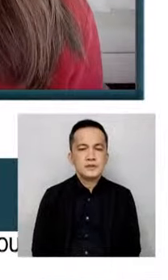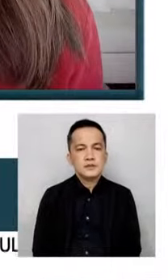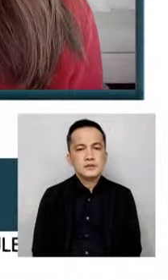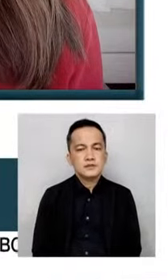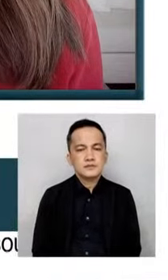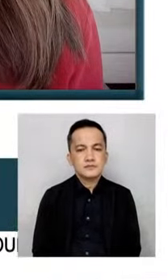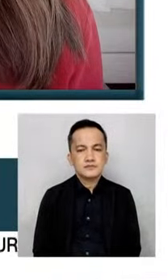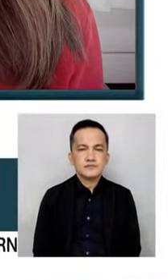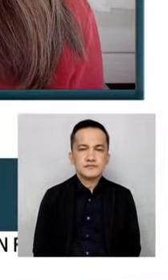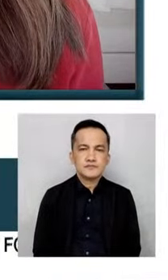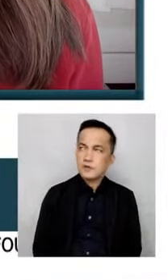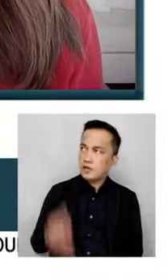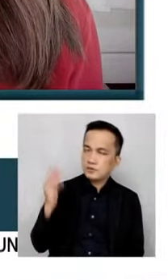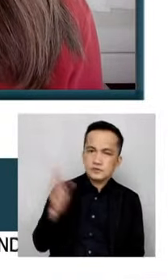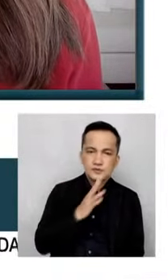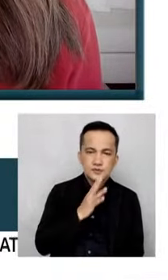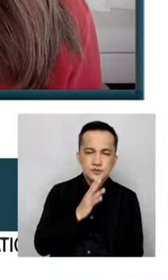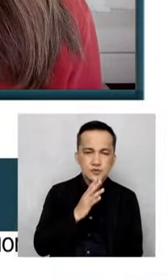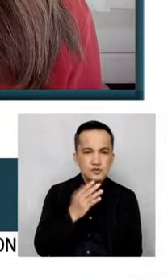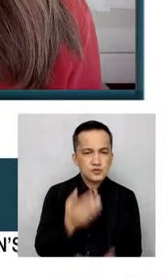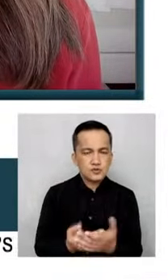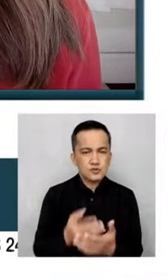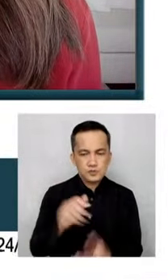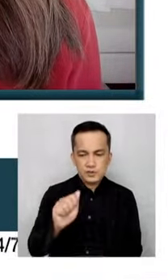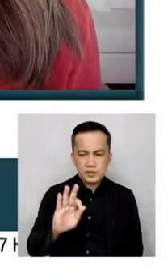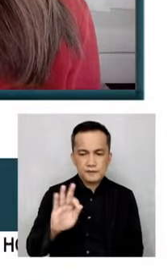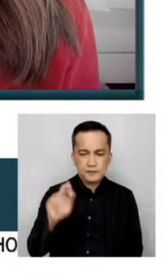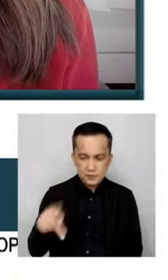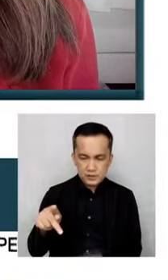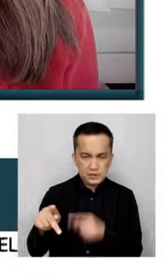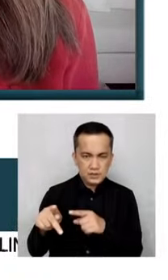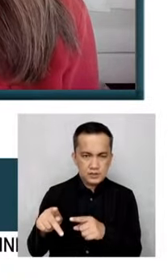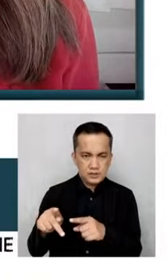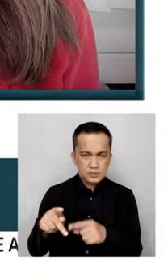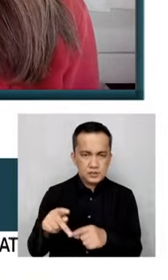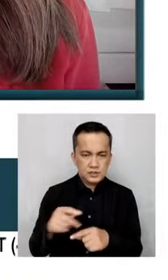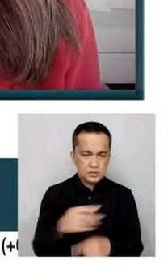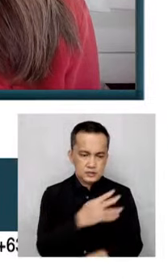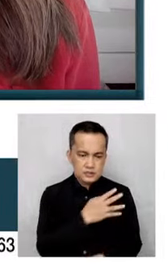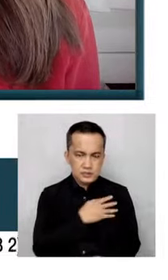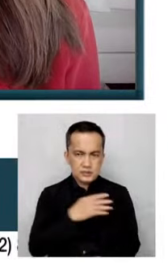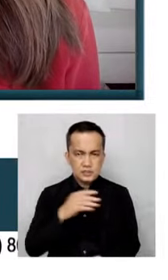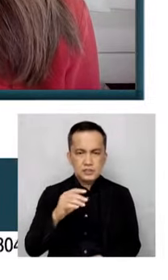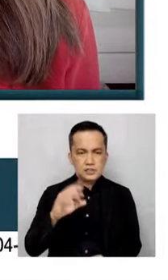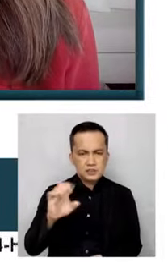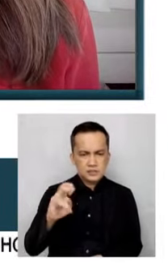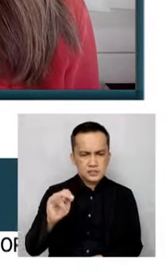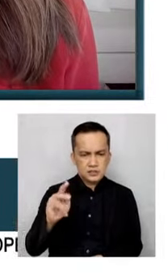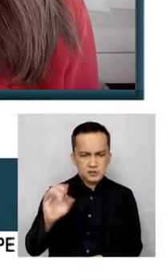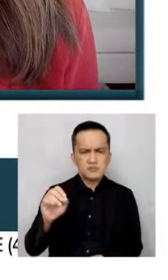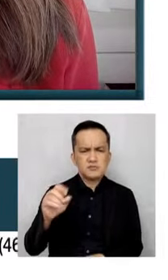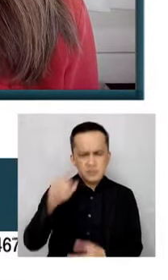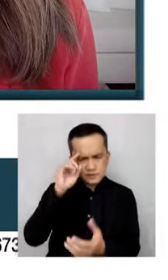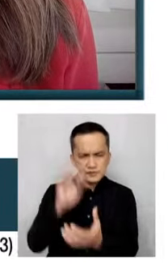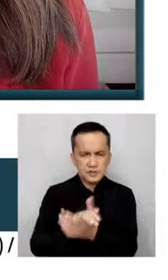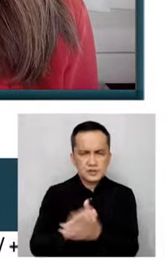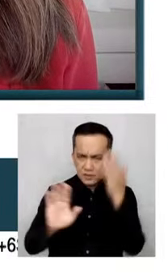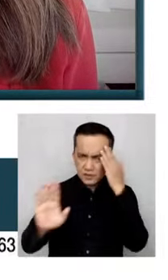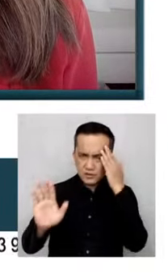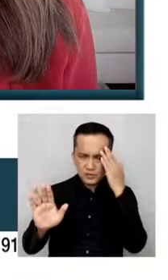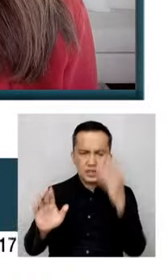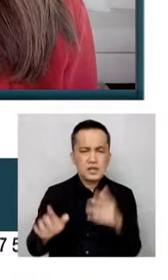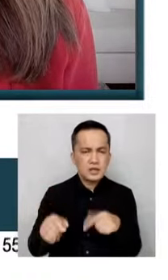It is good for the armed forces of the Philippines, and General Centino believes in that also, and that he knows very well that this